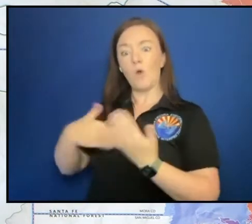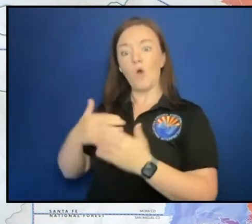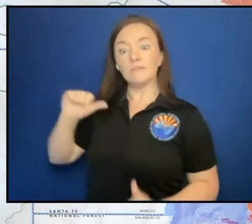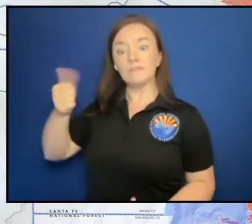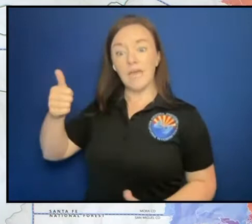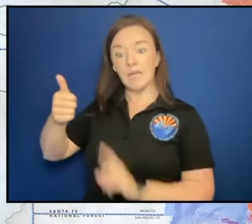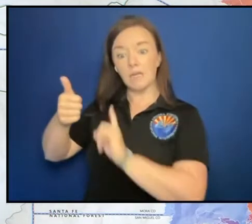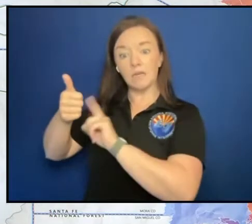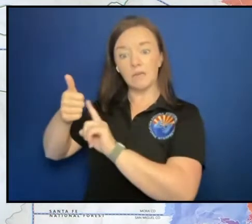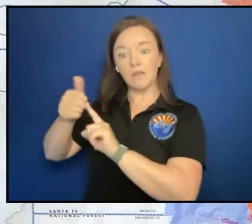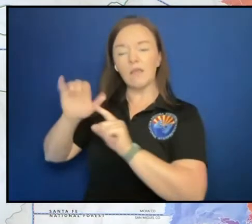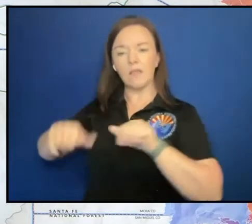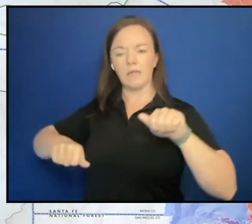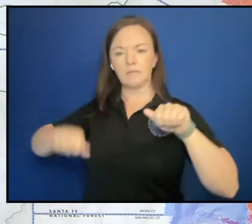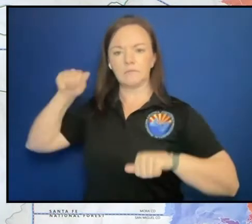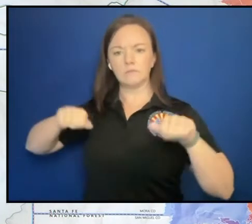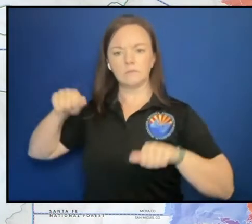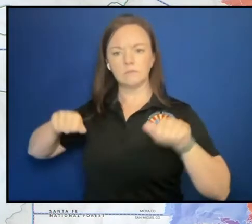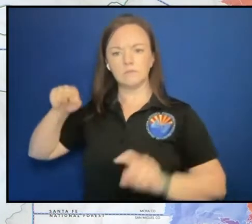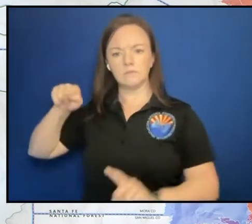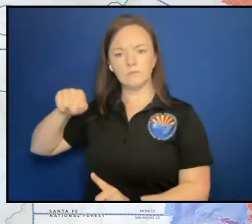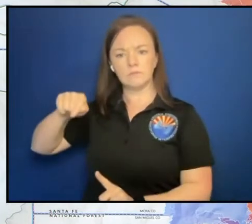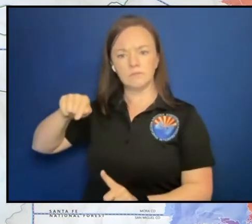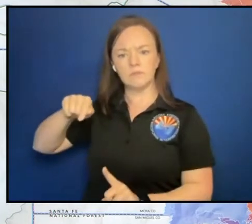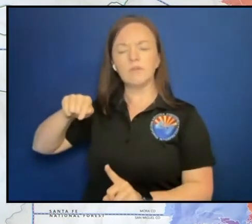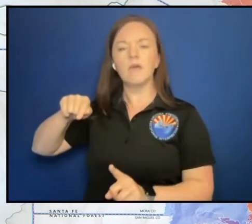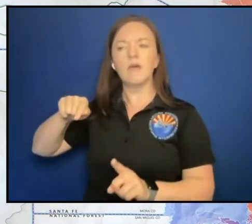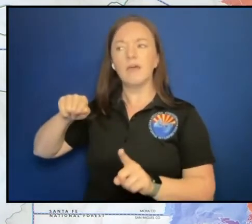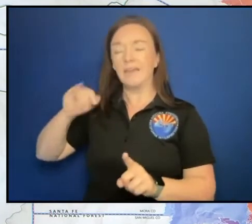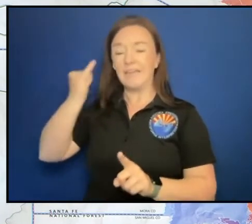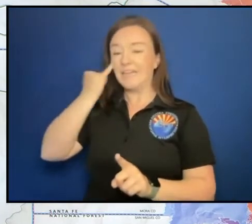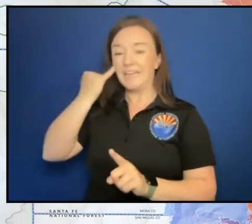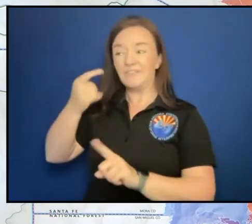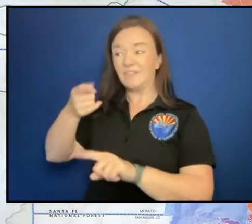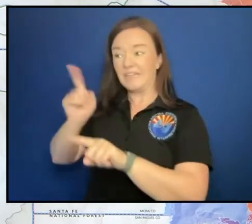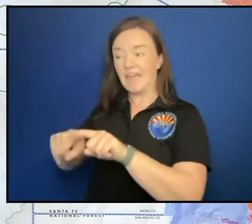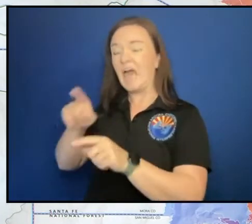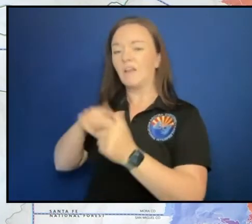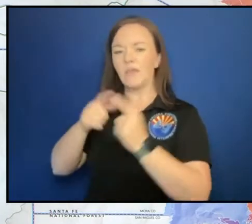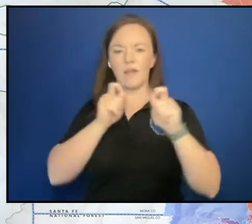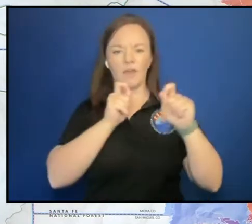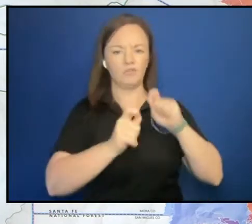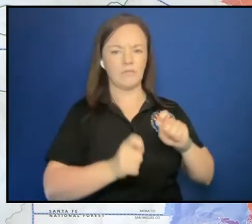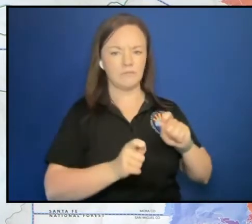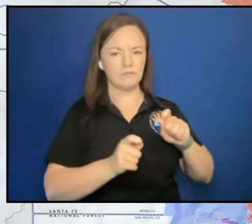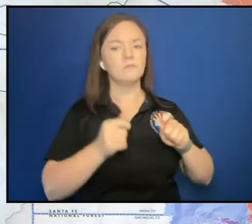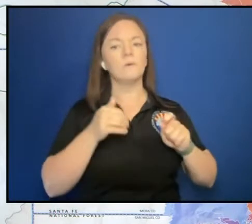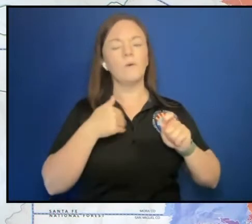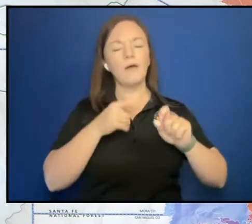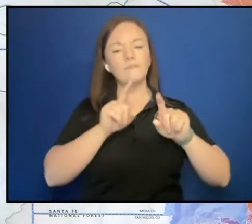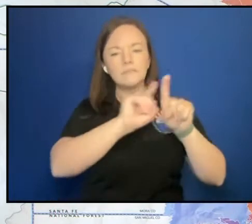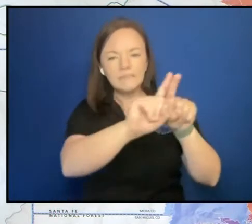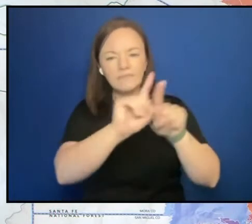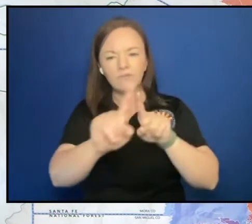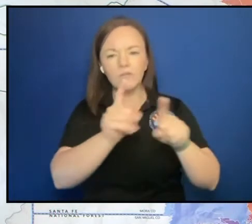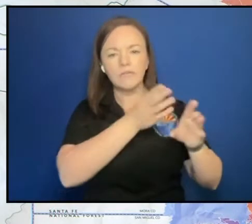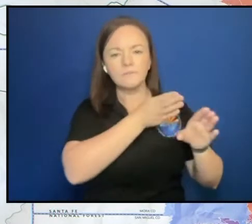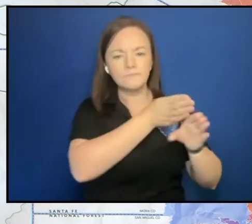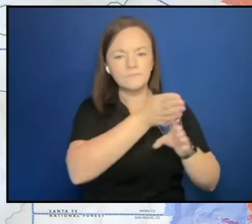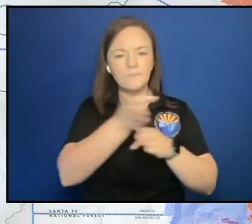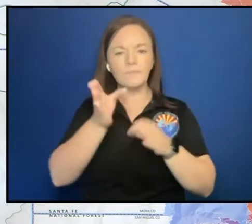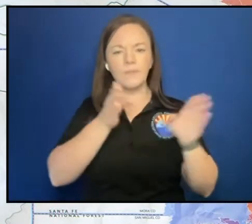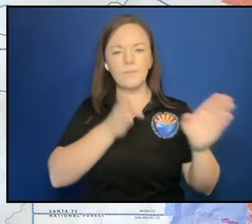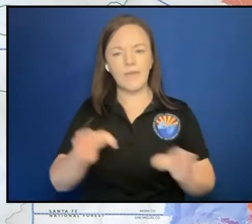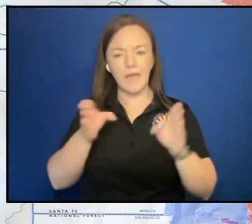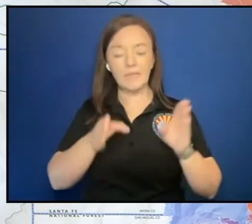uncertainty. And then that causes us to make adjustments to different plans, and you end up with these variations of different plans, and that creates more